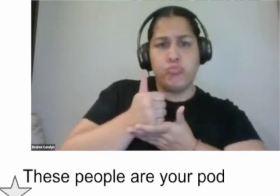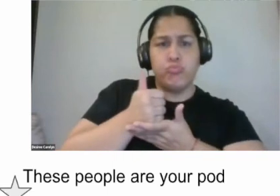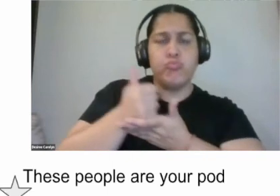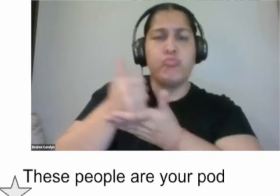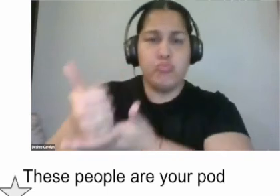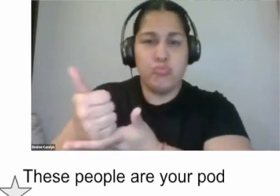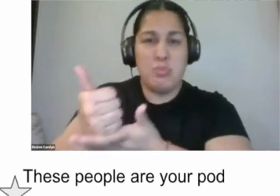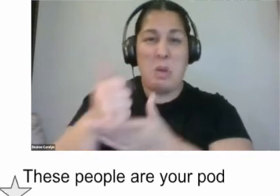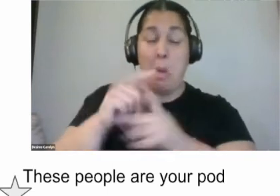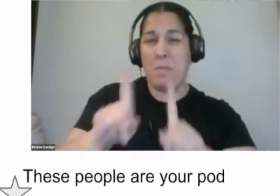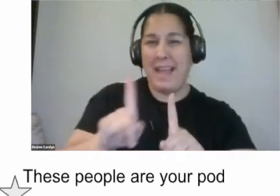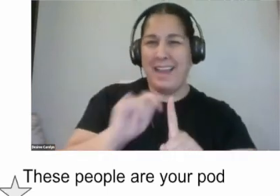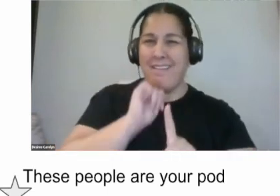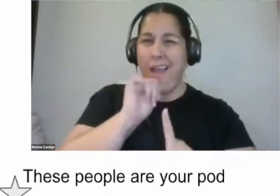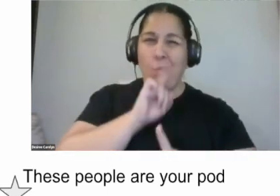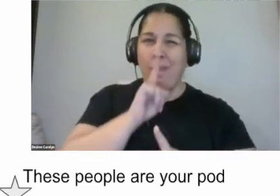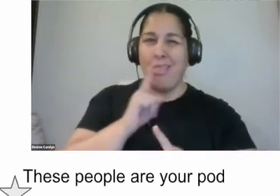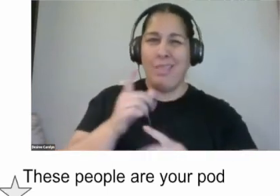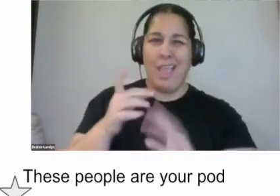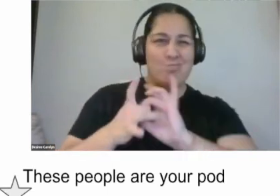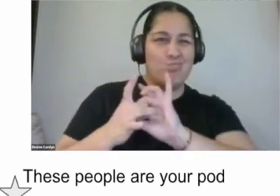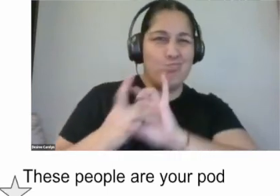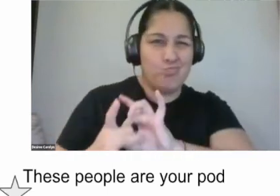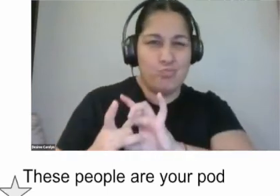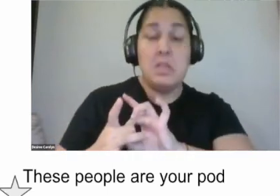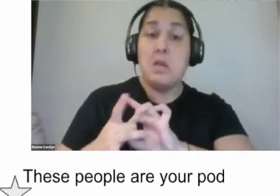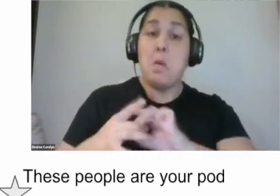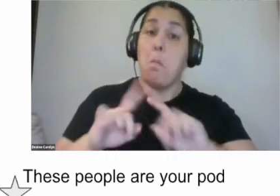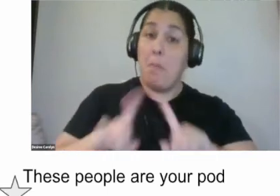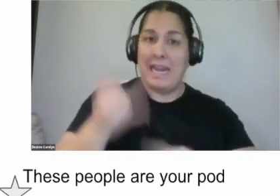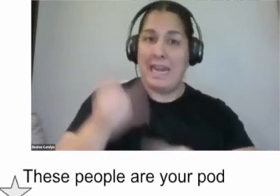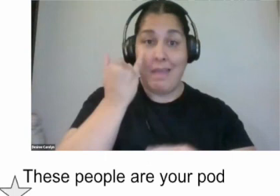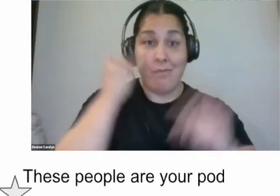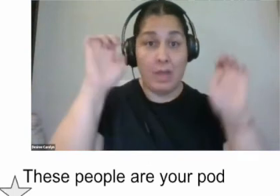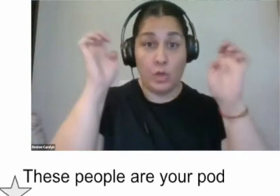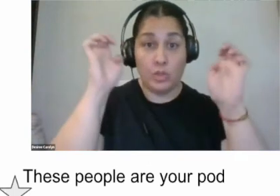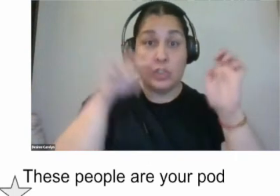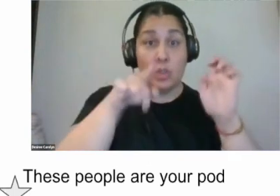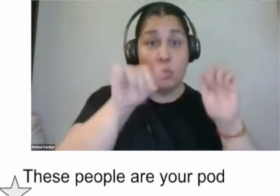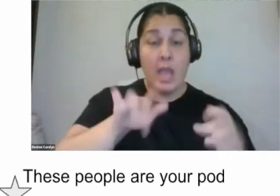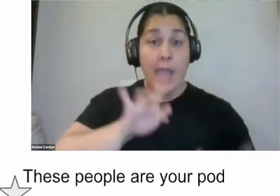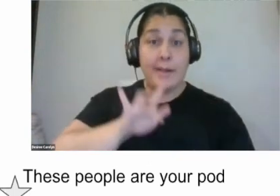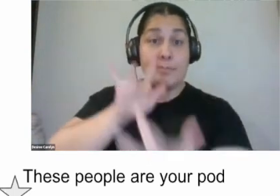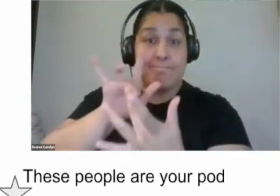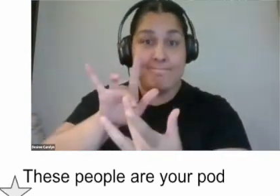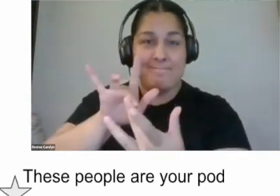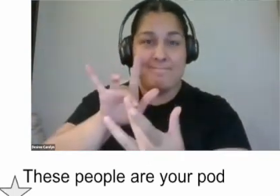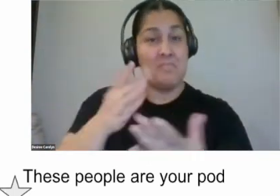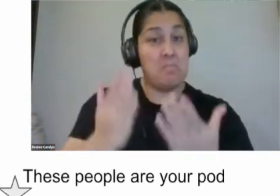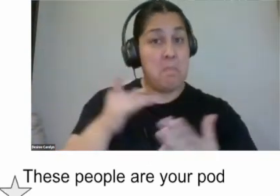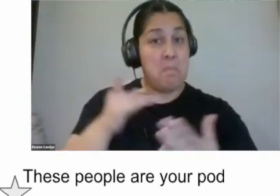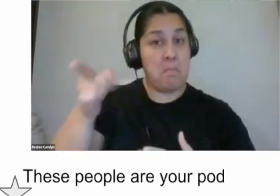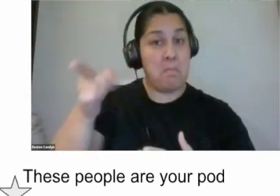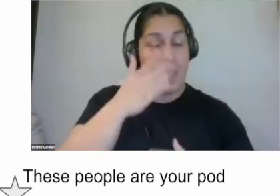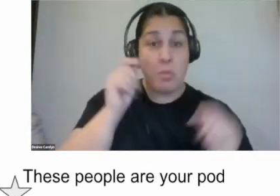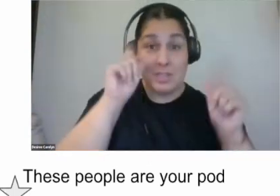pinch, you can reach out and they might surprise you that they may be willing to do more than you